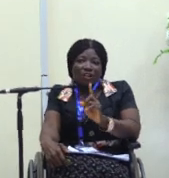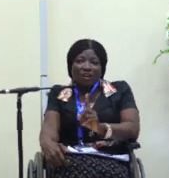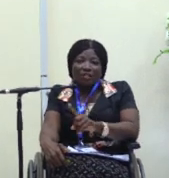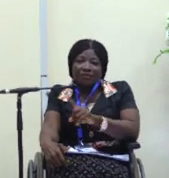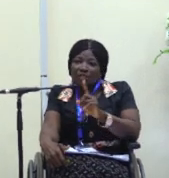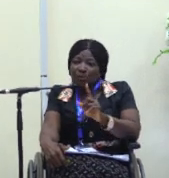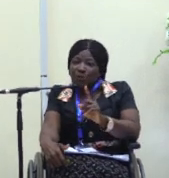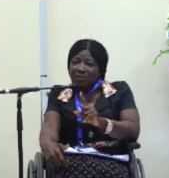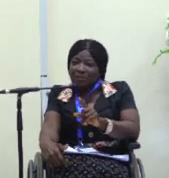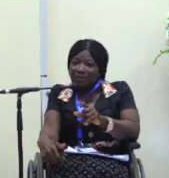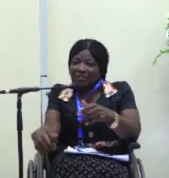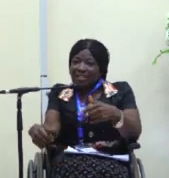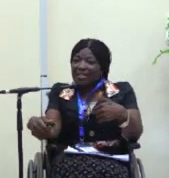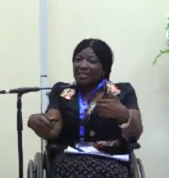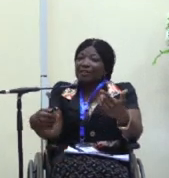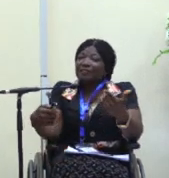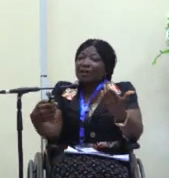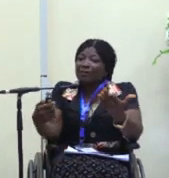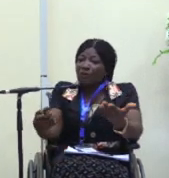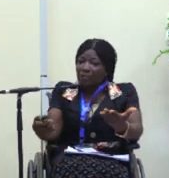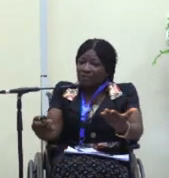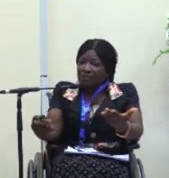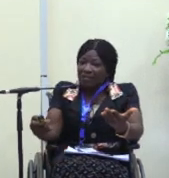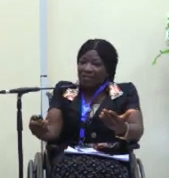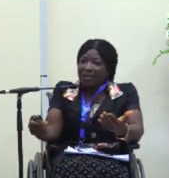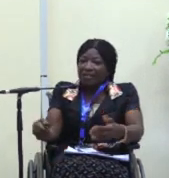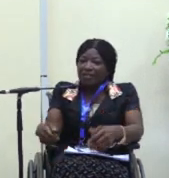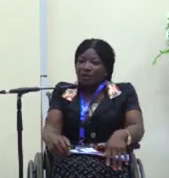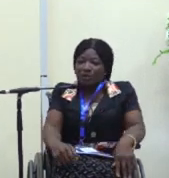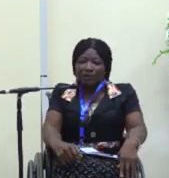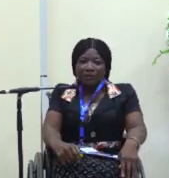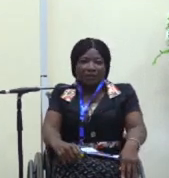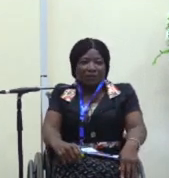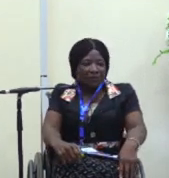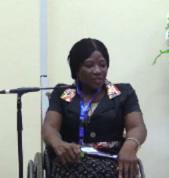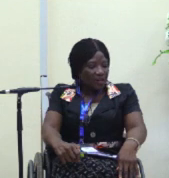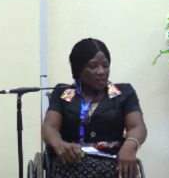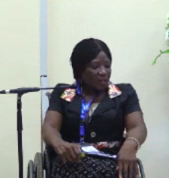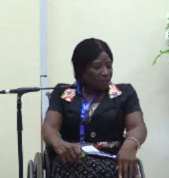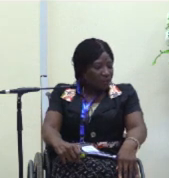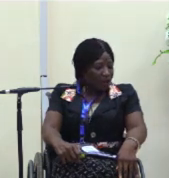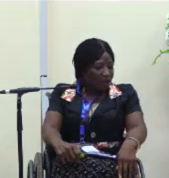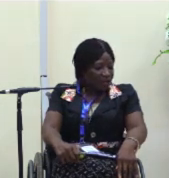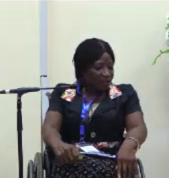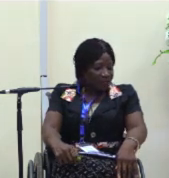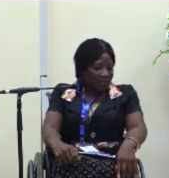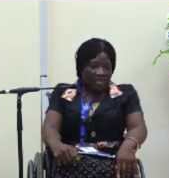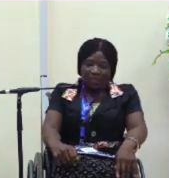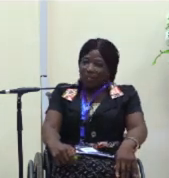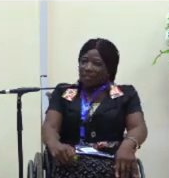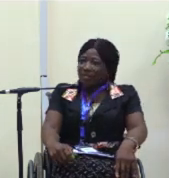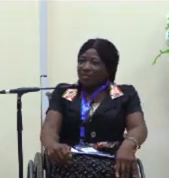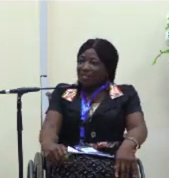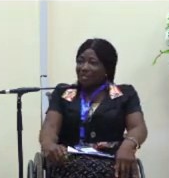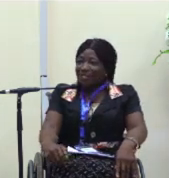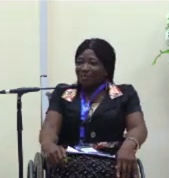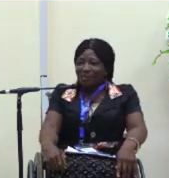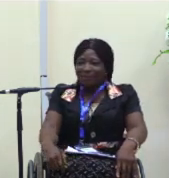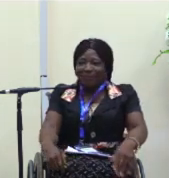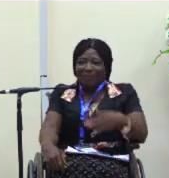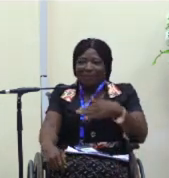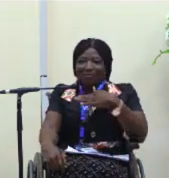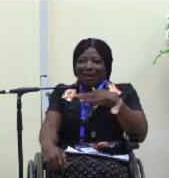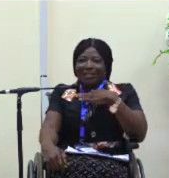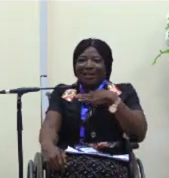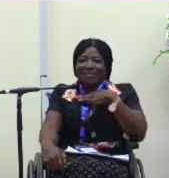in all of these processes gives them voice and is also very, very empowering. So ladies and